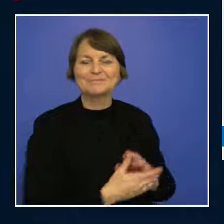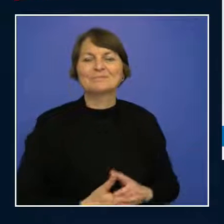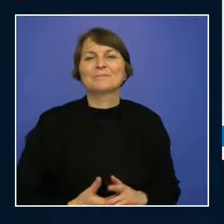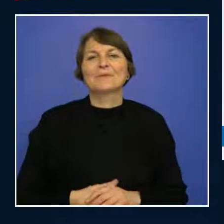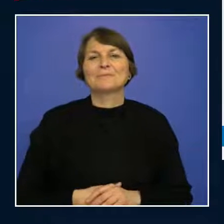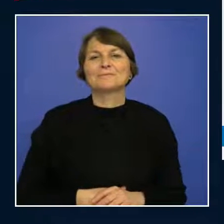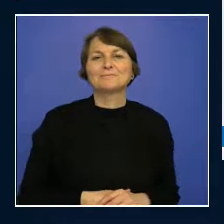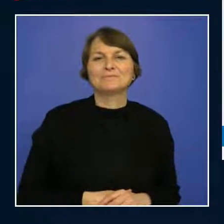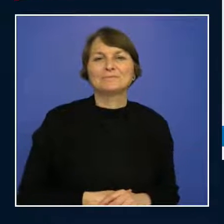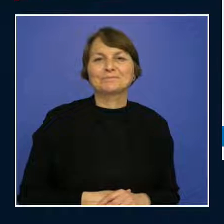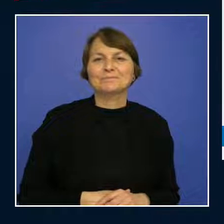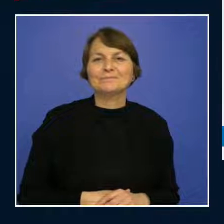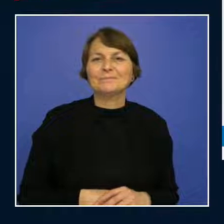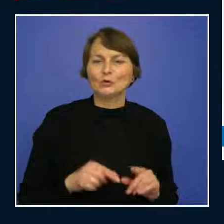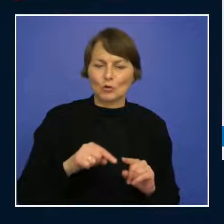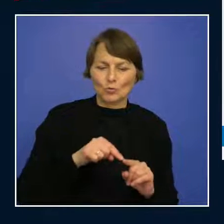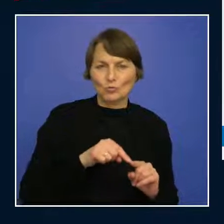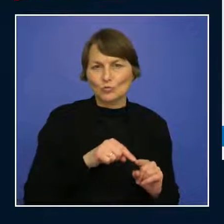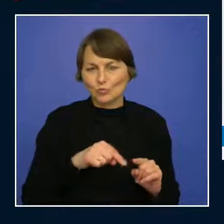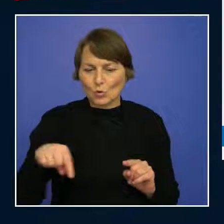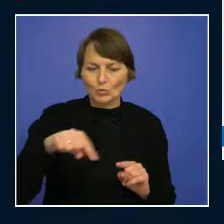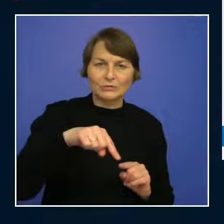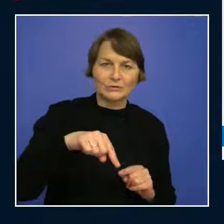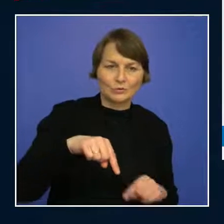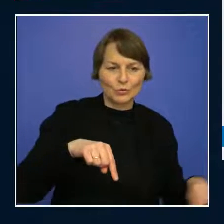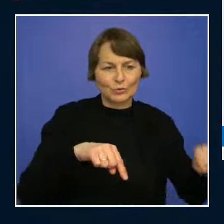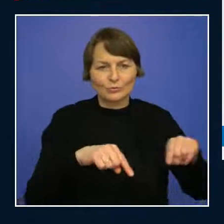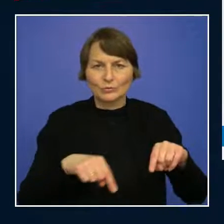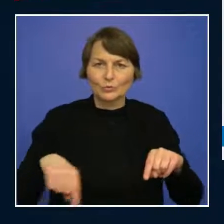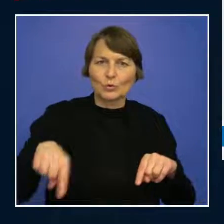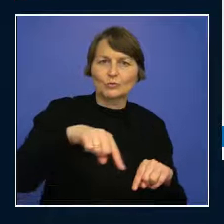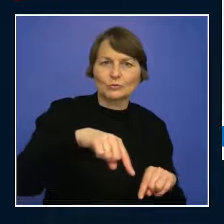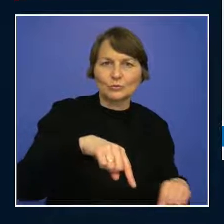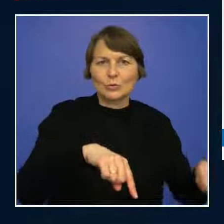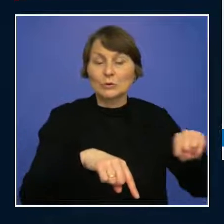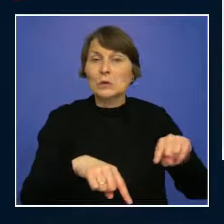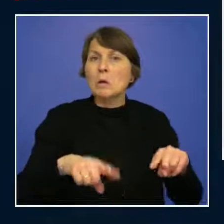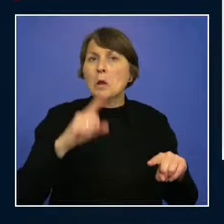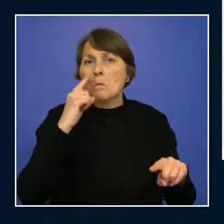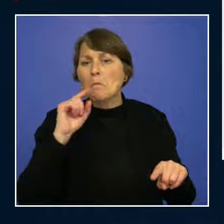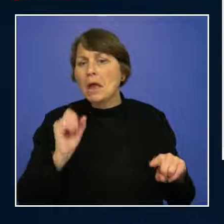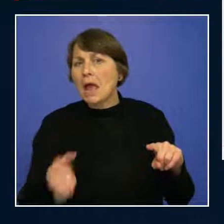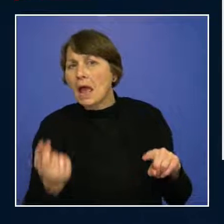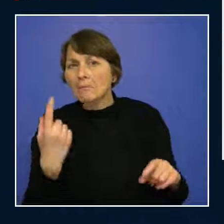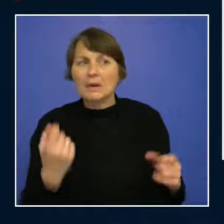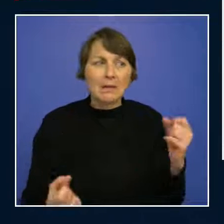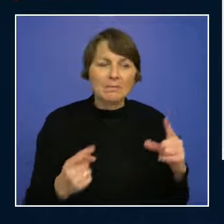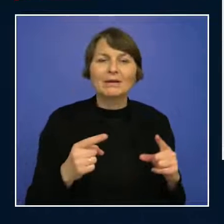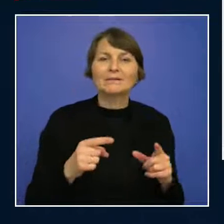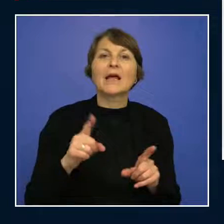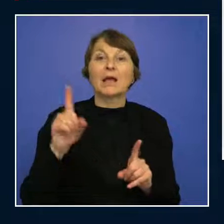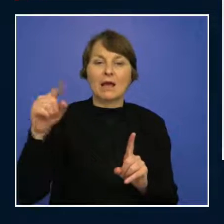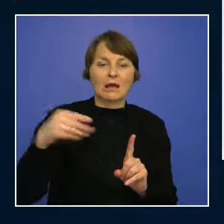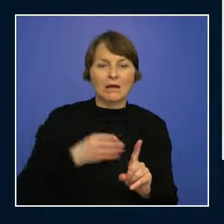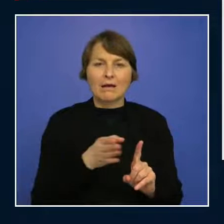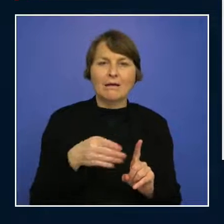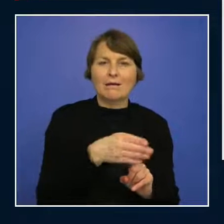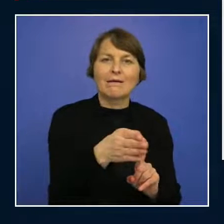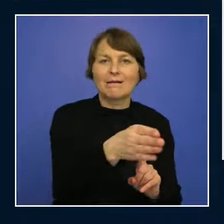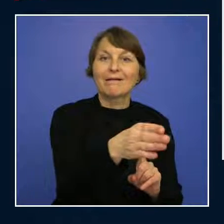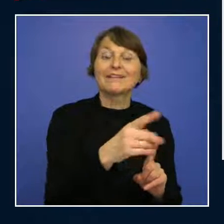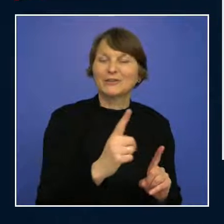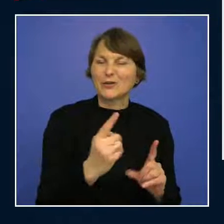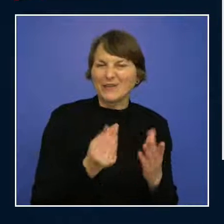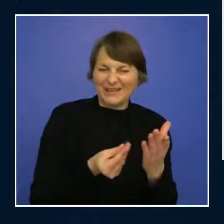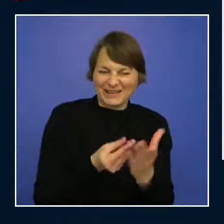So it's routing it just depending on that round robin traffic and what's happening there as well. So it can give you some information, and you can see that it's